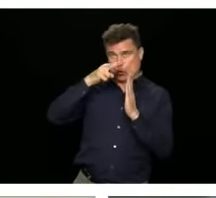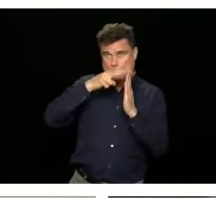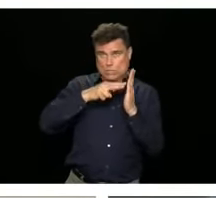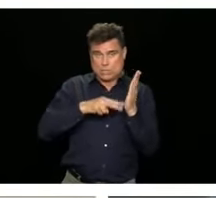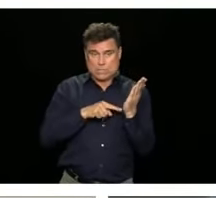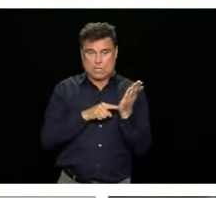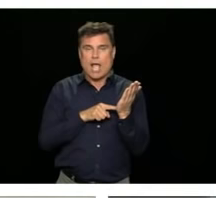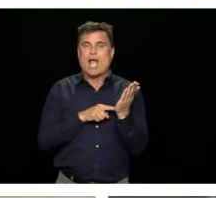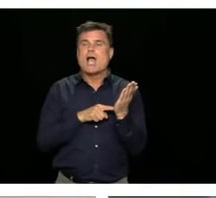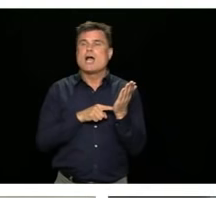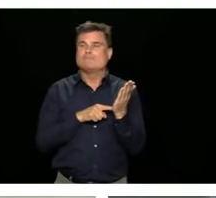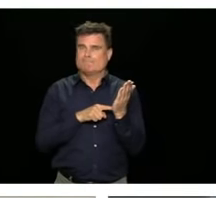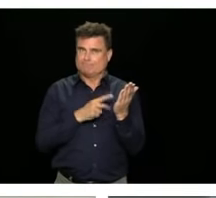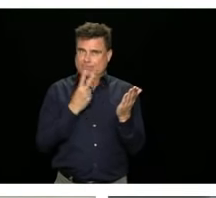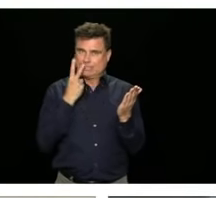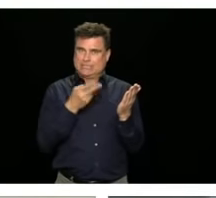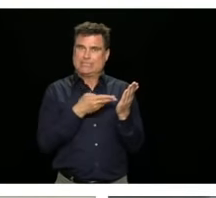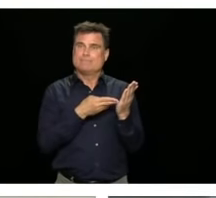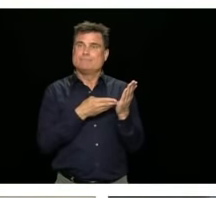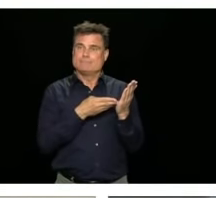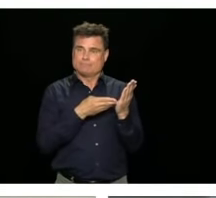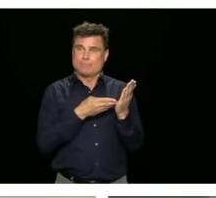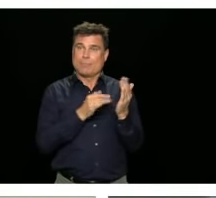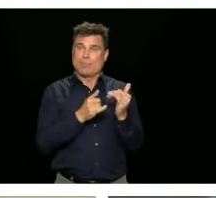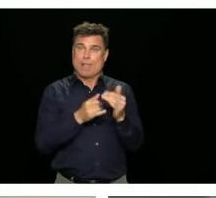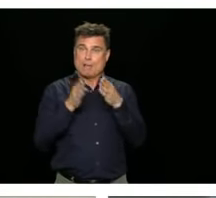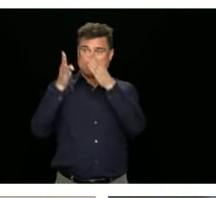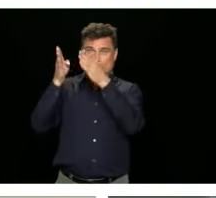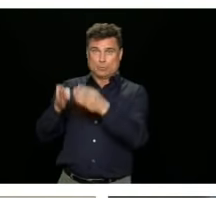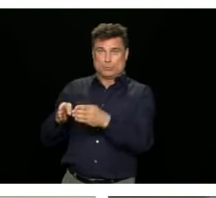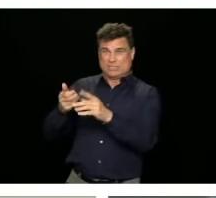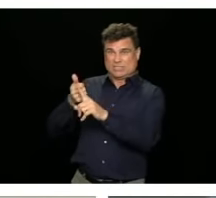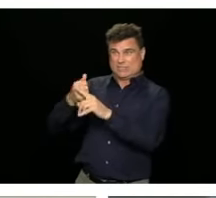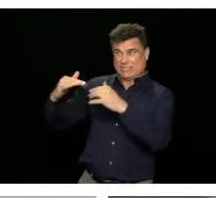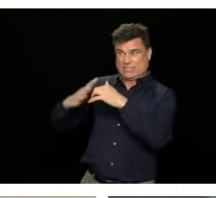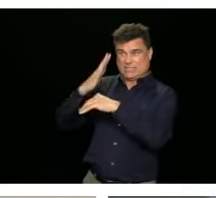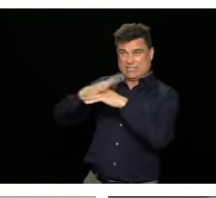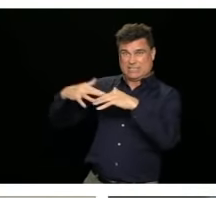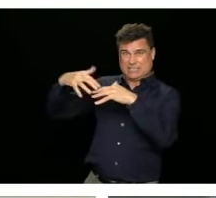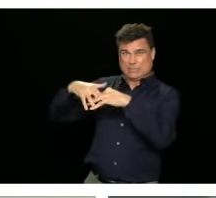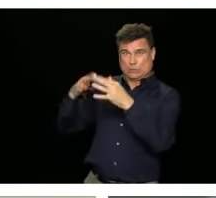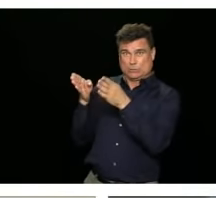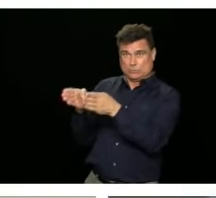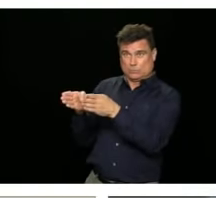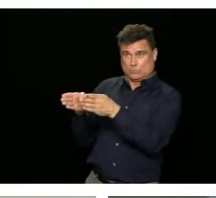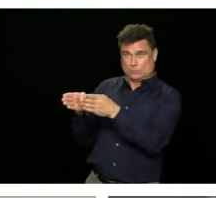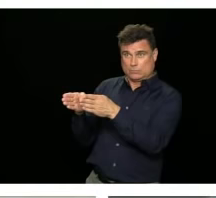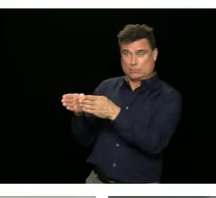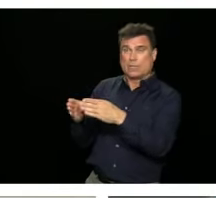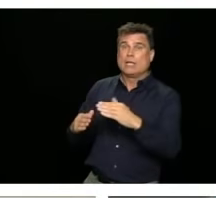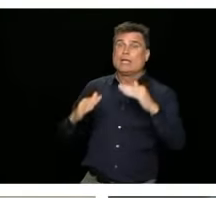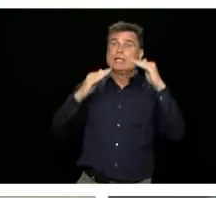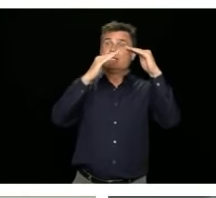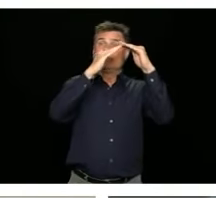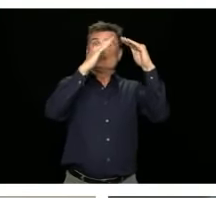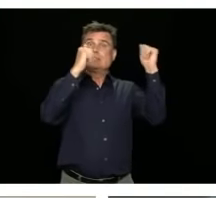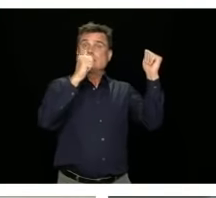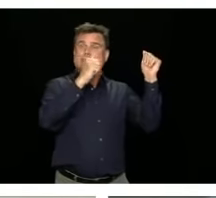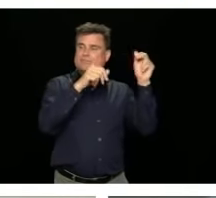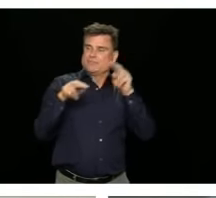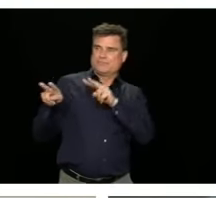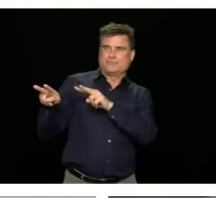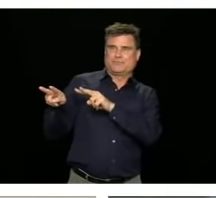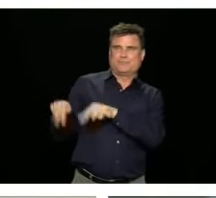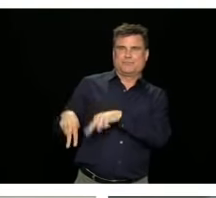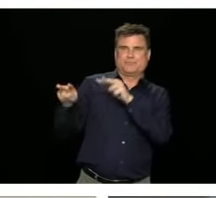rights violations that they experience. So this work is important. It's happening right now. And hopefully we'll